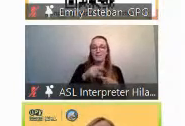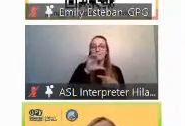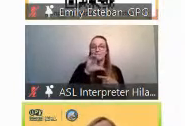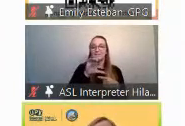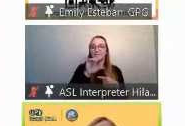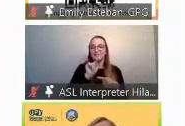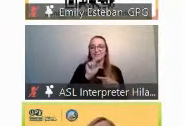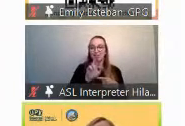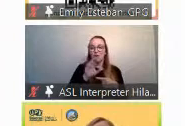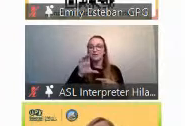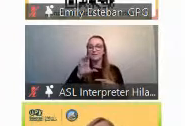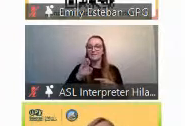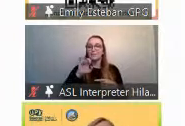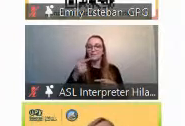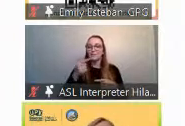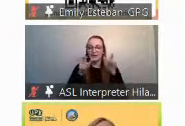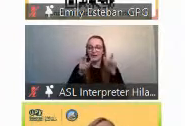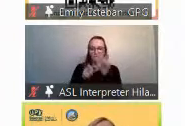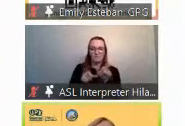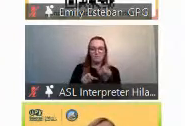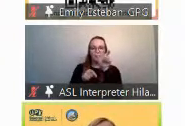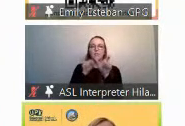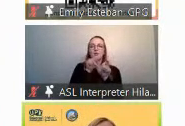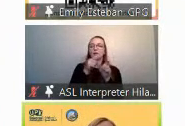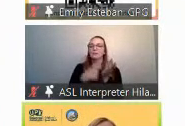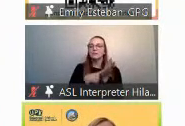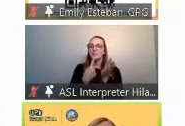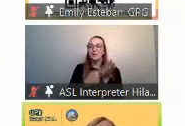CMIG, sometimes the provider's payments are less than